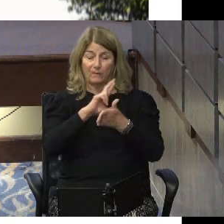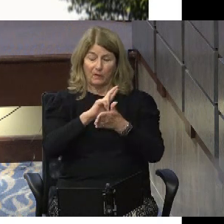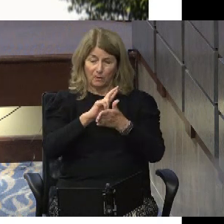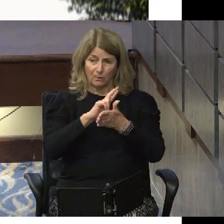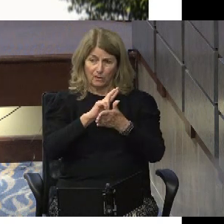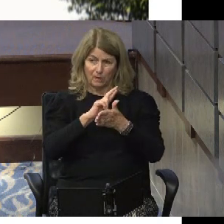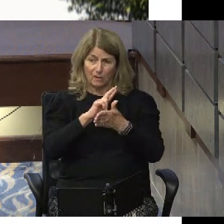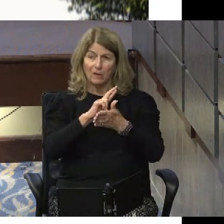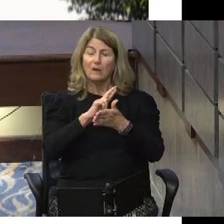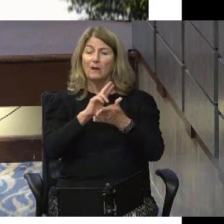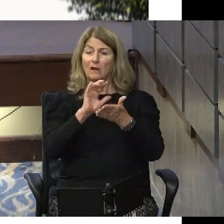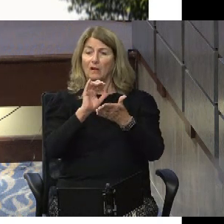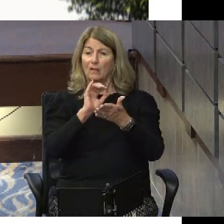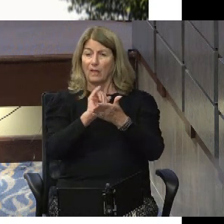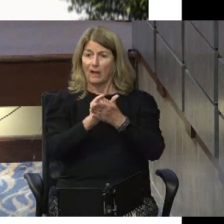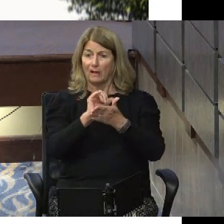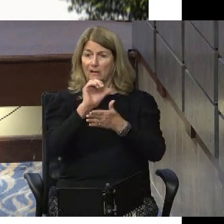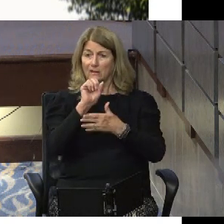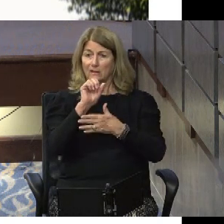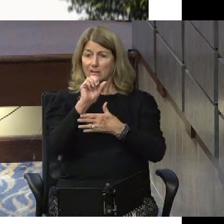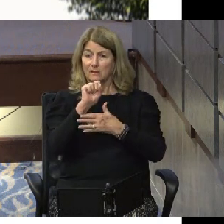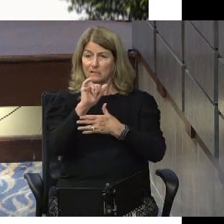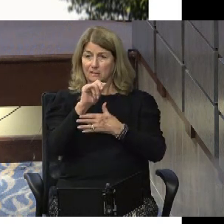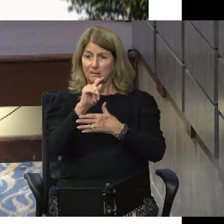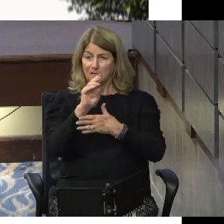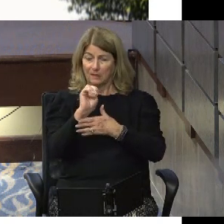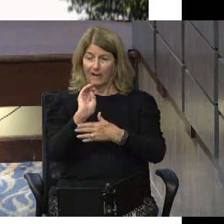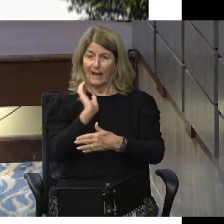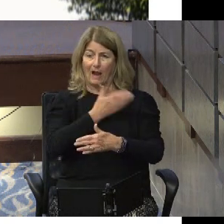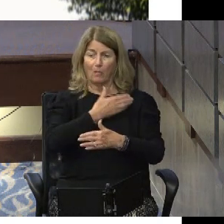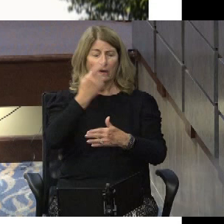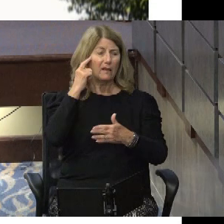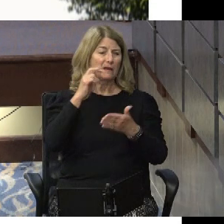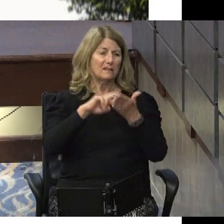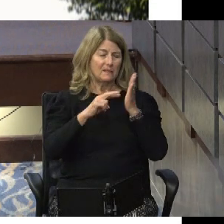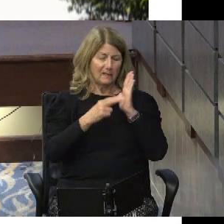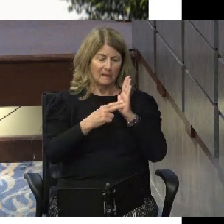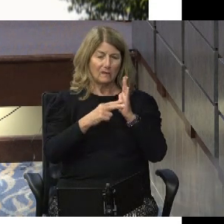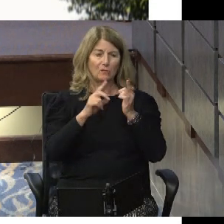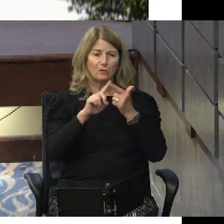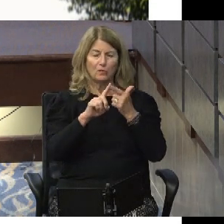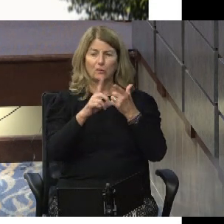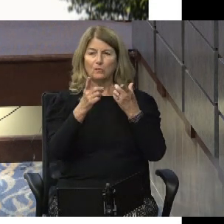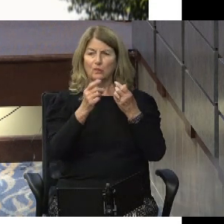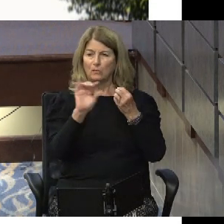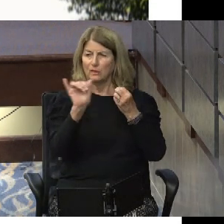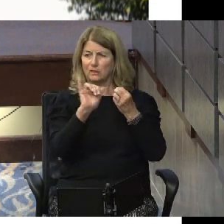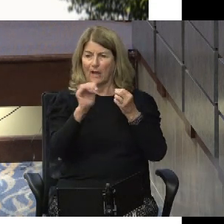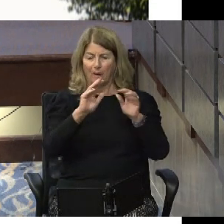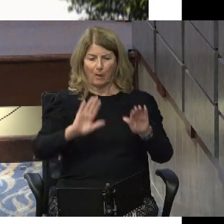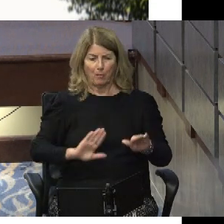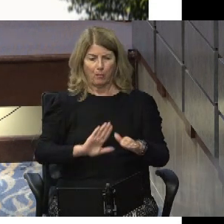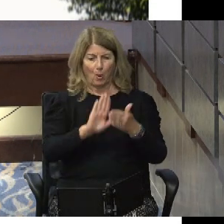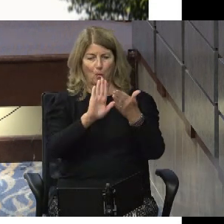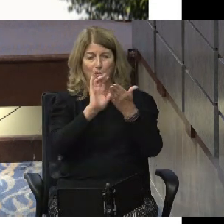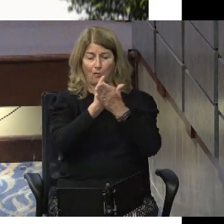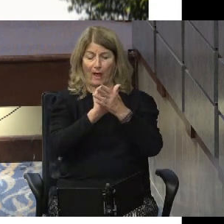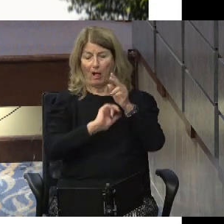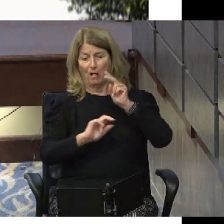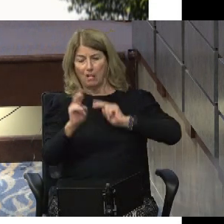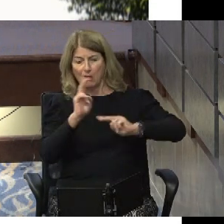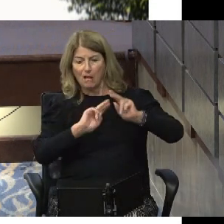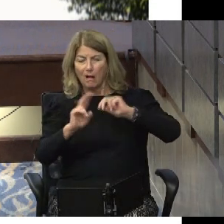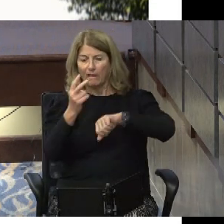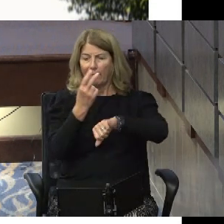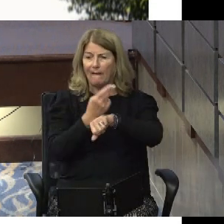intent, council member, is to take this same sort of approach that looks at